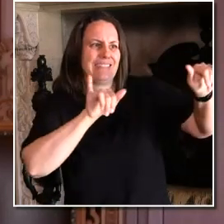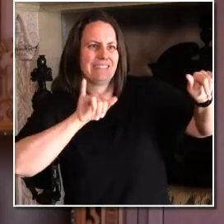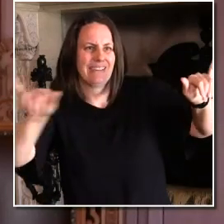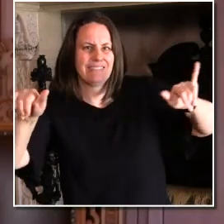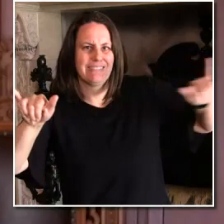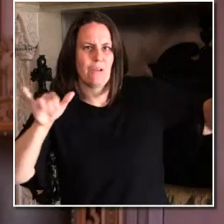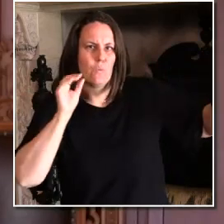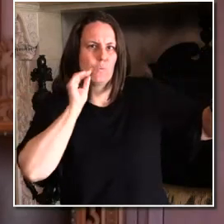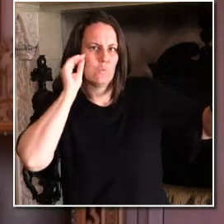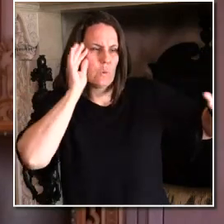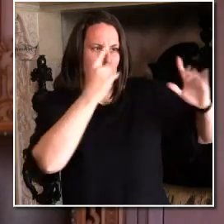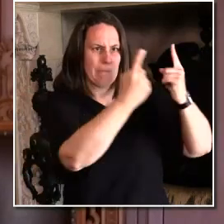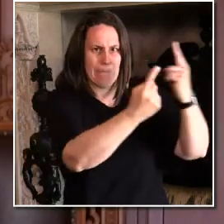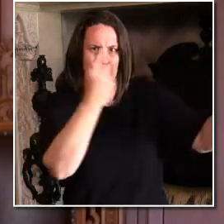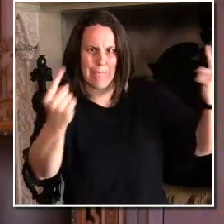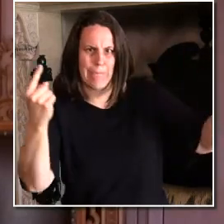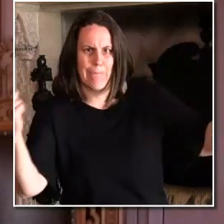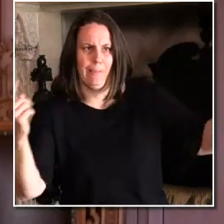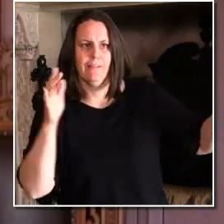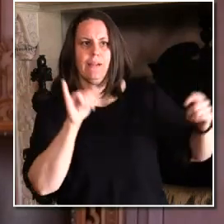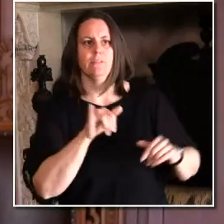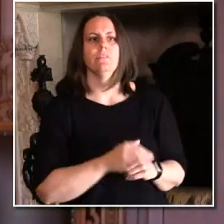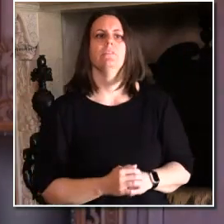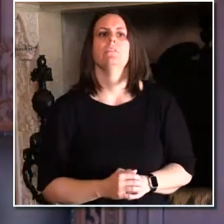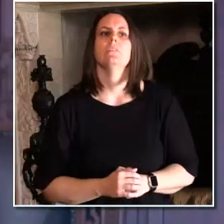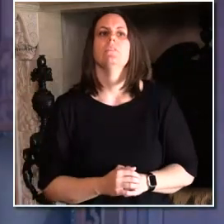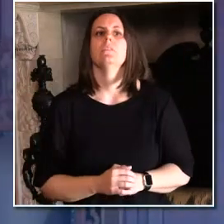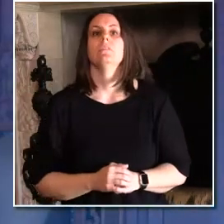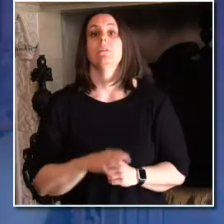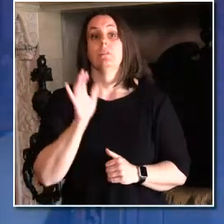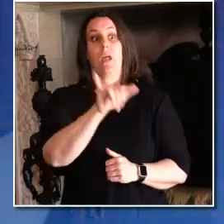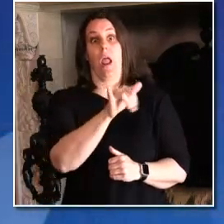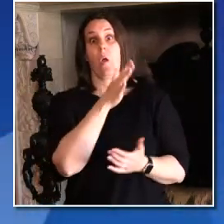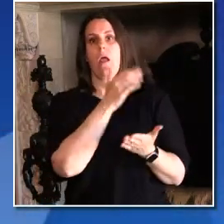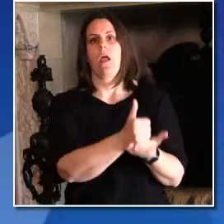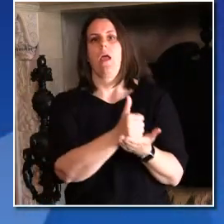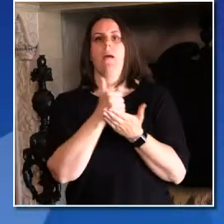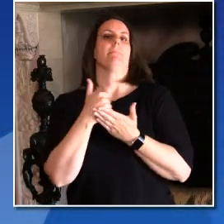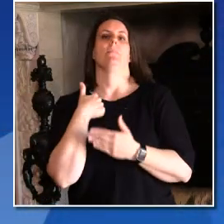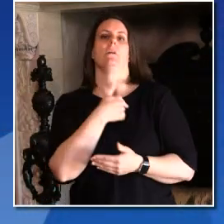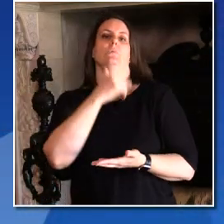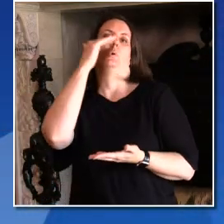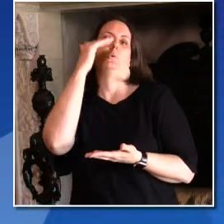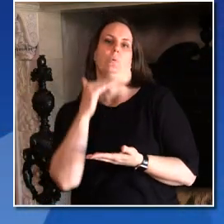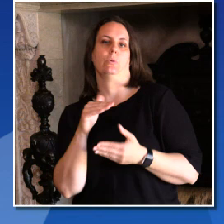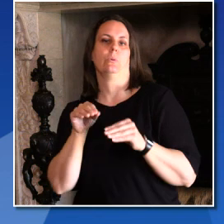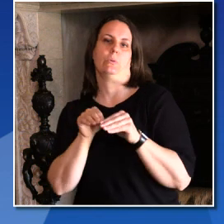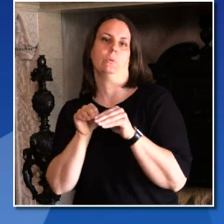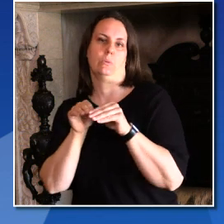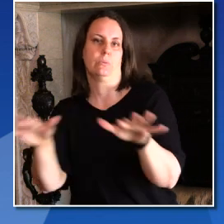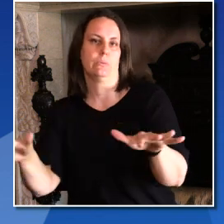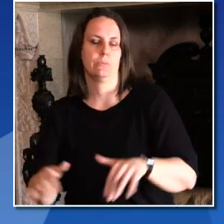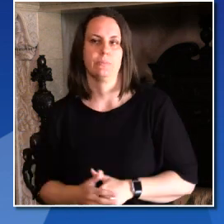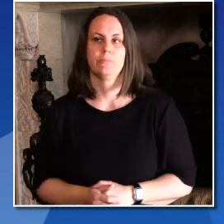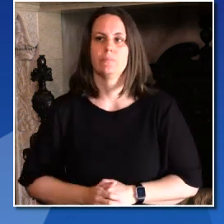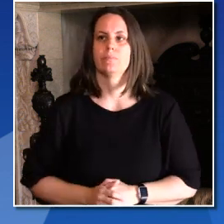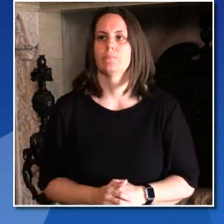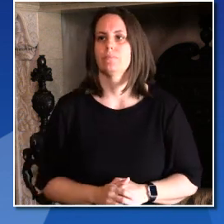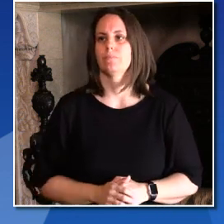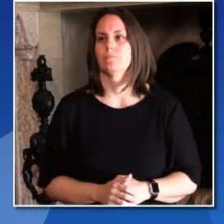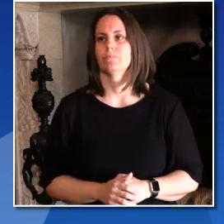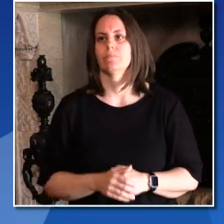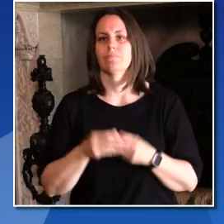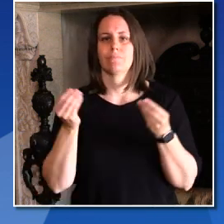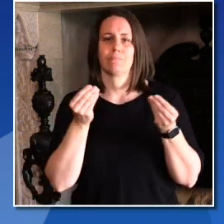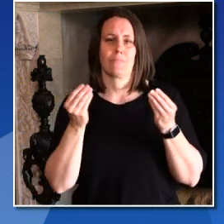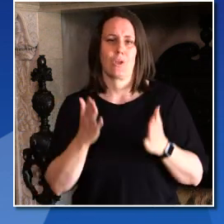helping, you know, slow the spread of illness. All right. Wonderful, thank you. And we don't have a lot of time today because Facebook has put a